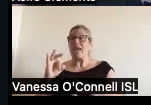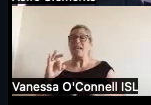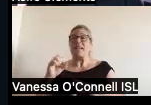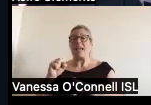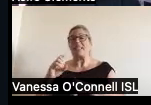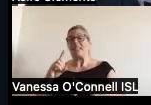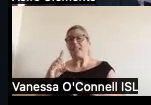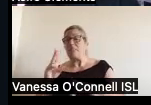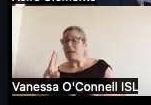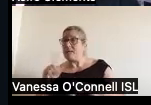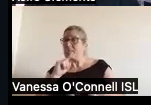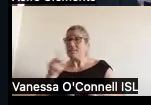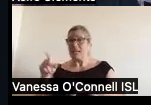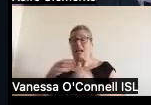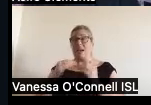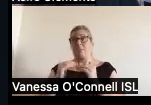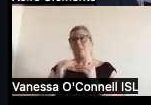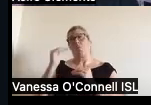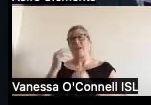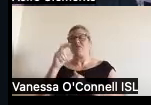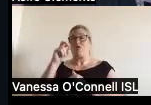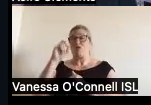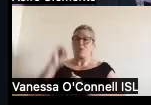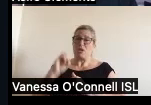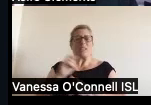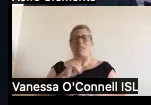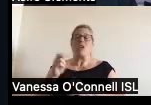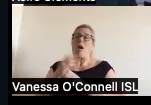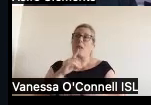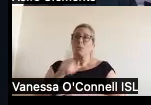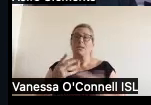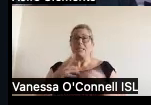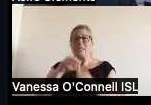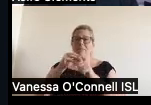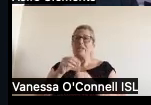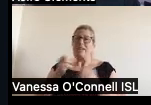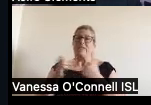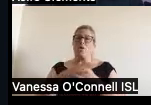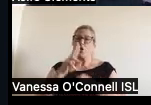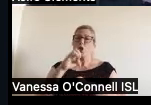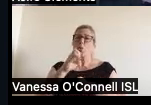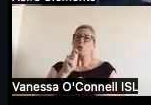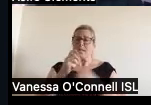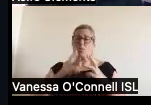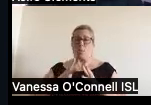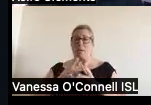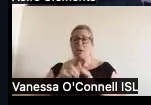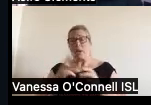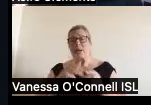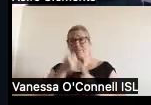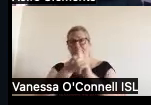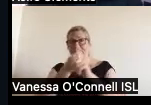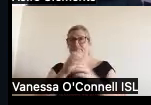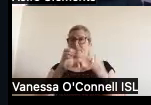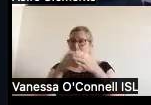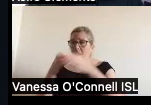at least above 30%. So this is a particular issue for unionist women. So to tackle this, we've actually been working with parties, we've been lobbying them, sending them